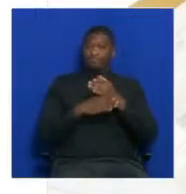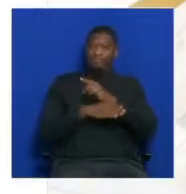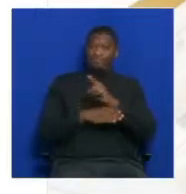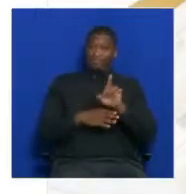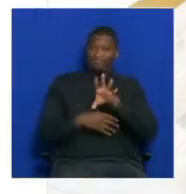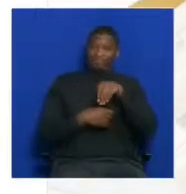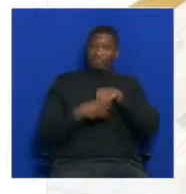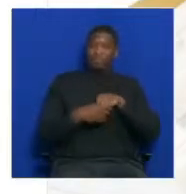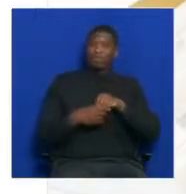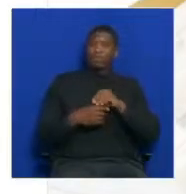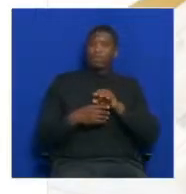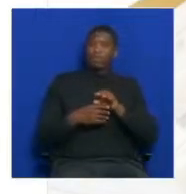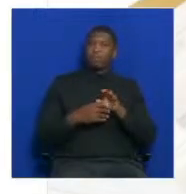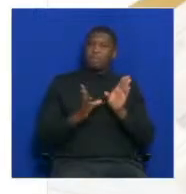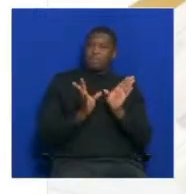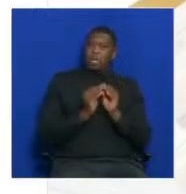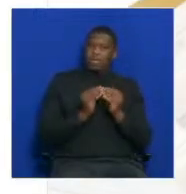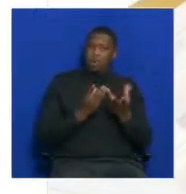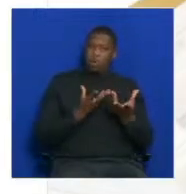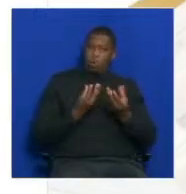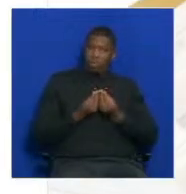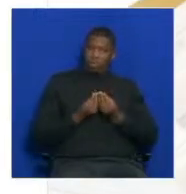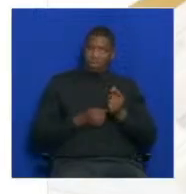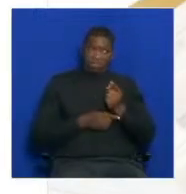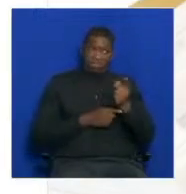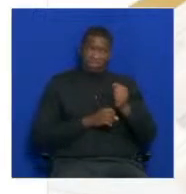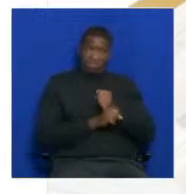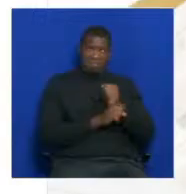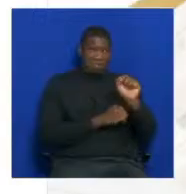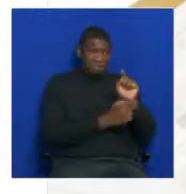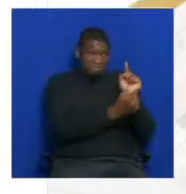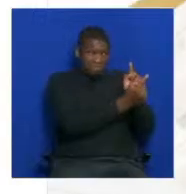me were approached for their statement.